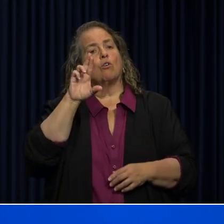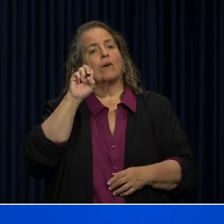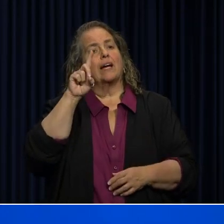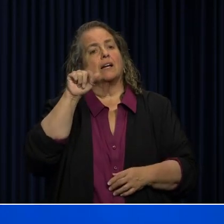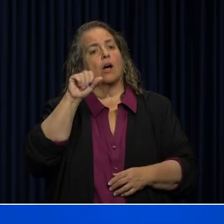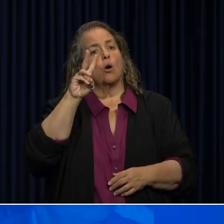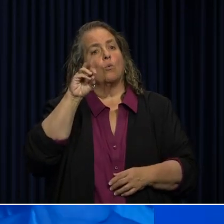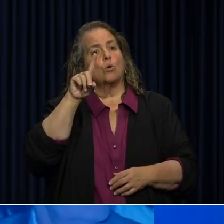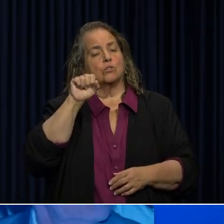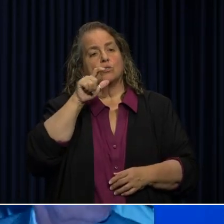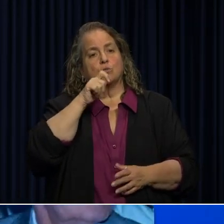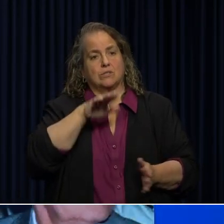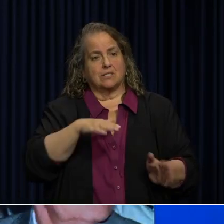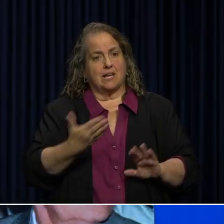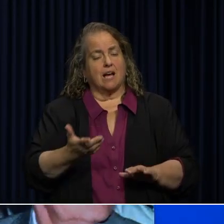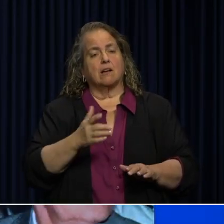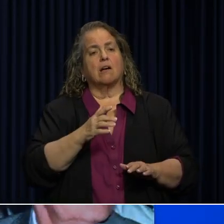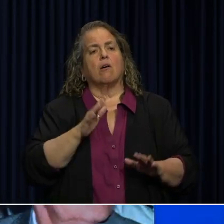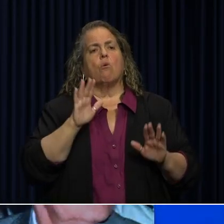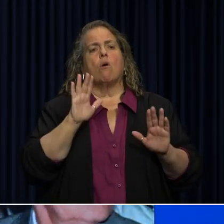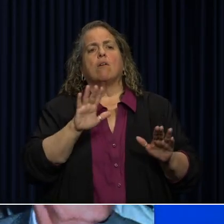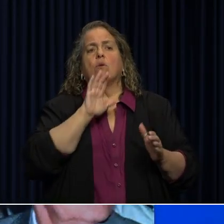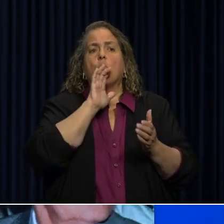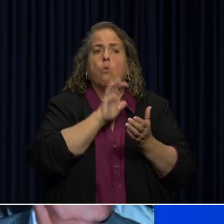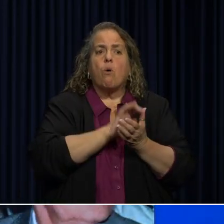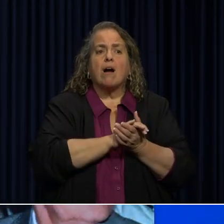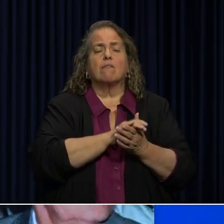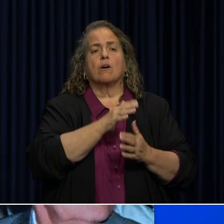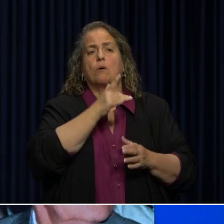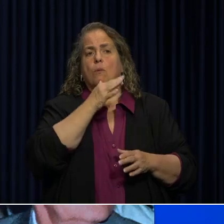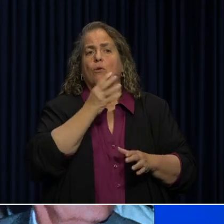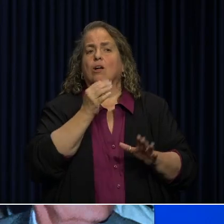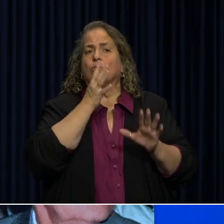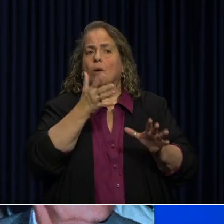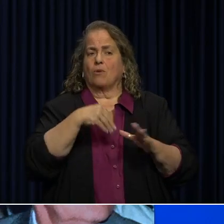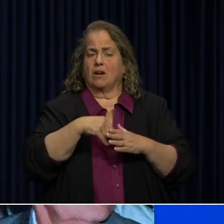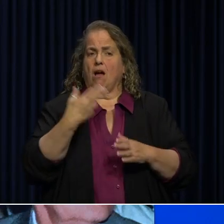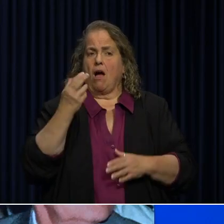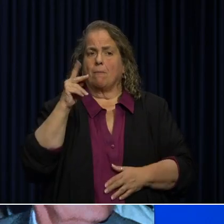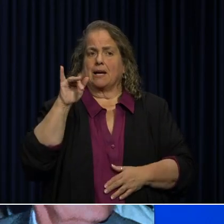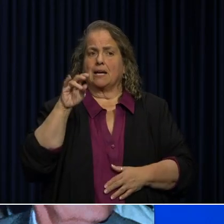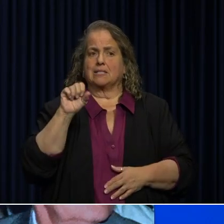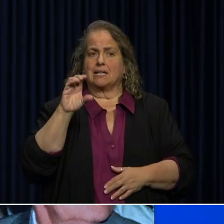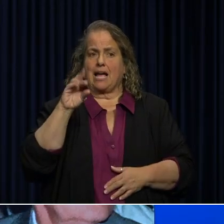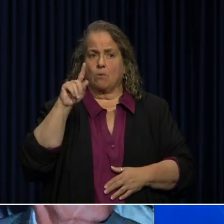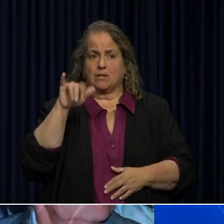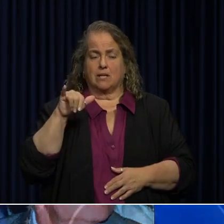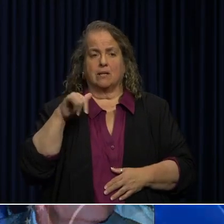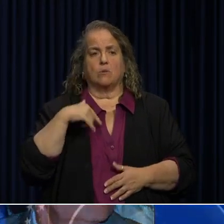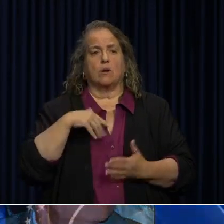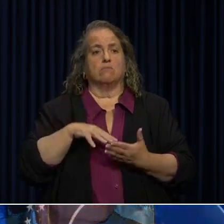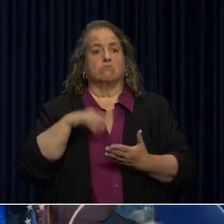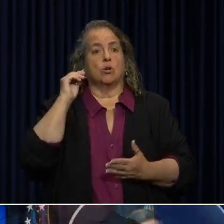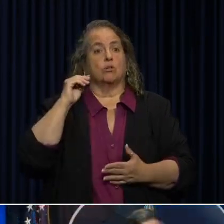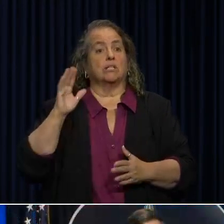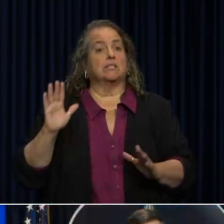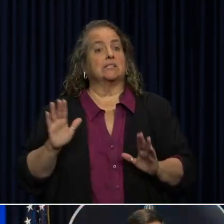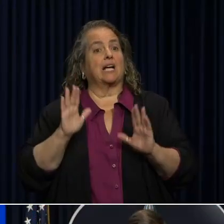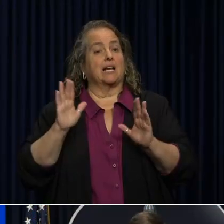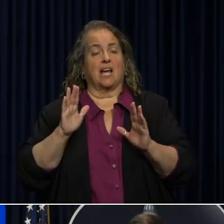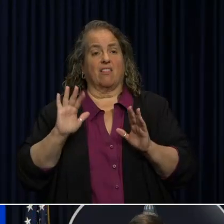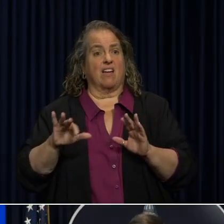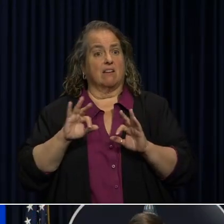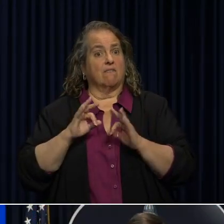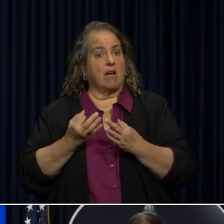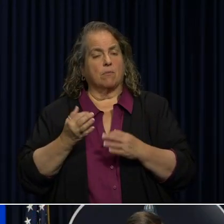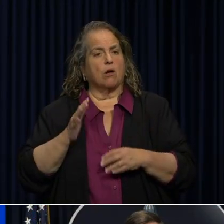beloved wife, a mother, and a grandmother in Hopkins County. We learned Sunday that even more heartbreaking for this family is